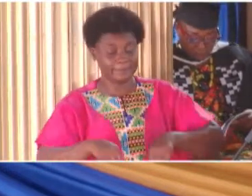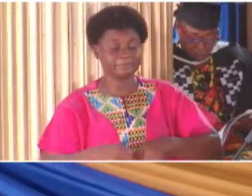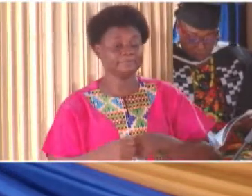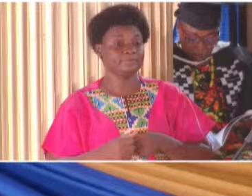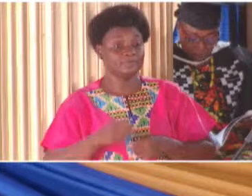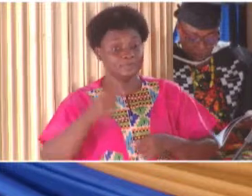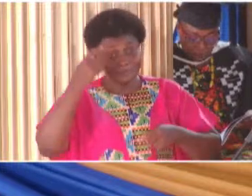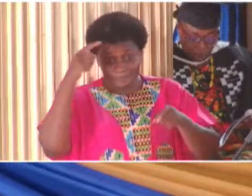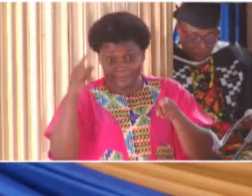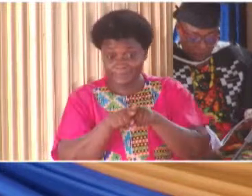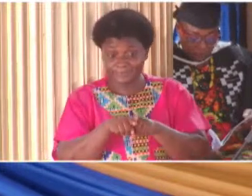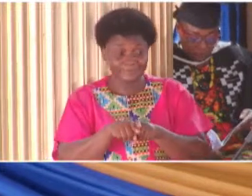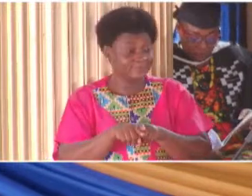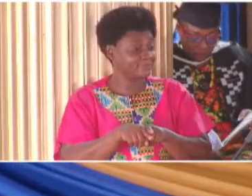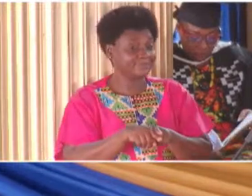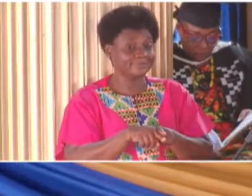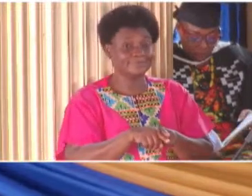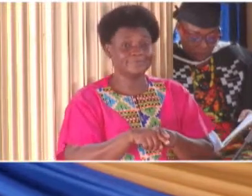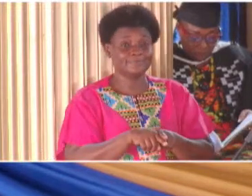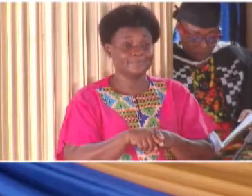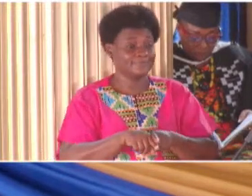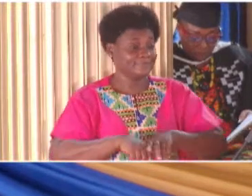Agreed?